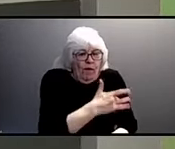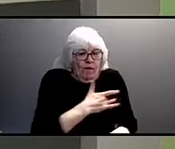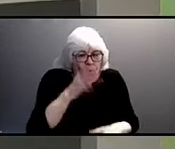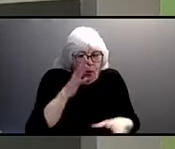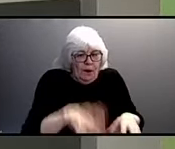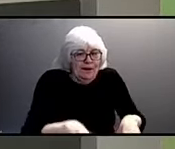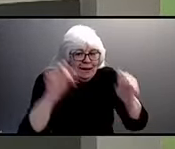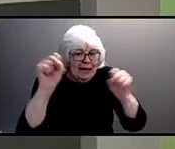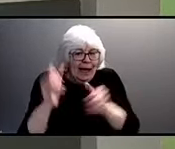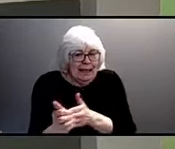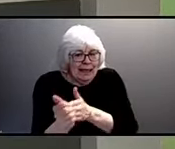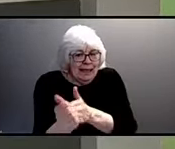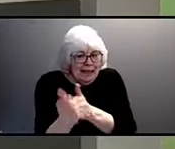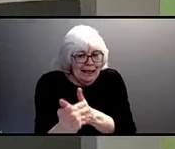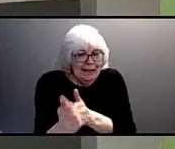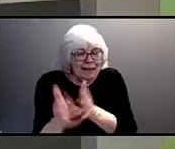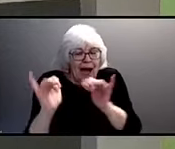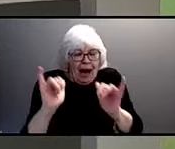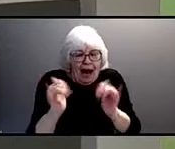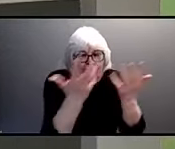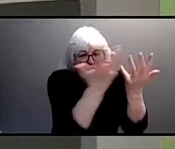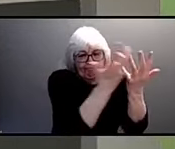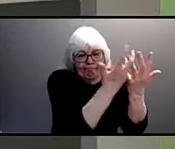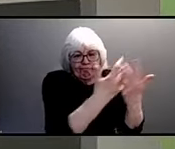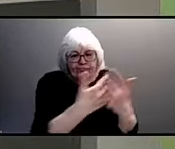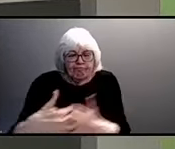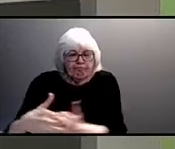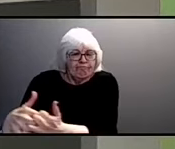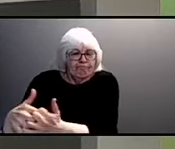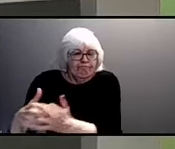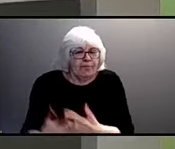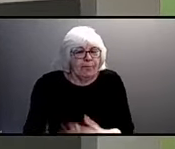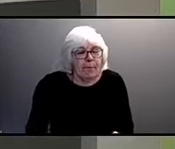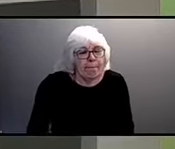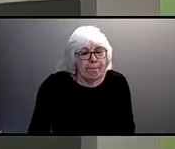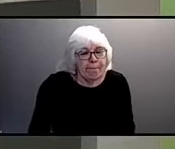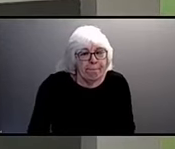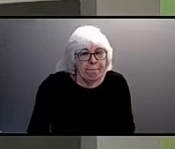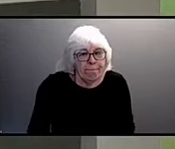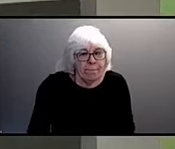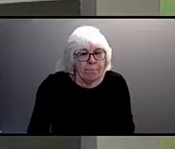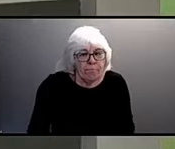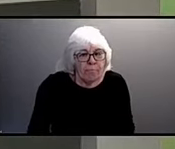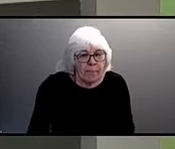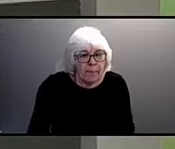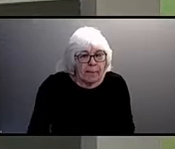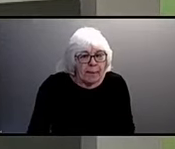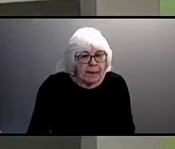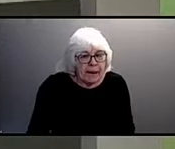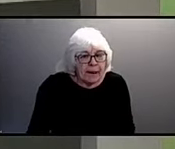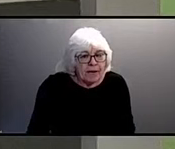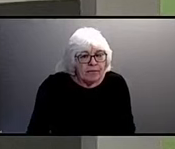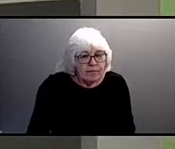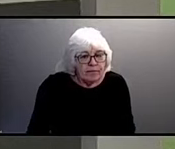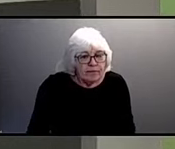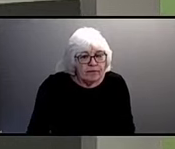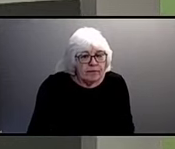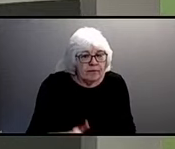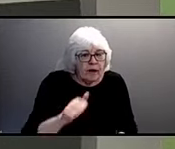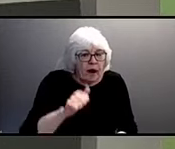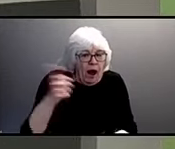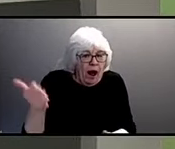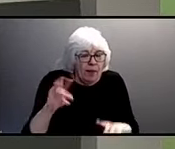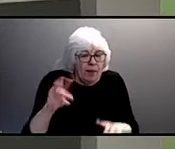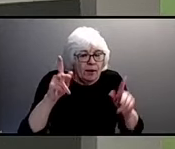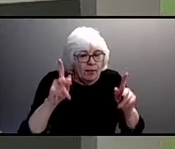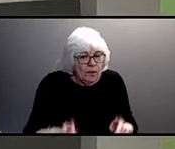Go ahead, sir. Maybe for Chief Stubing, but we have heard that some retired